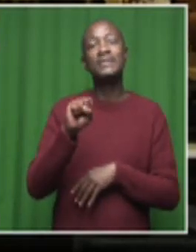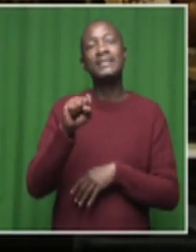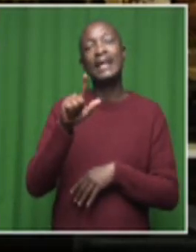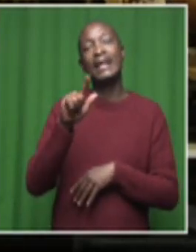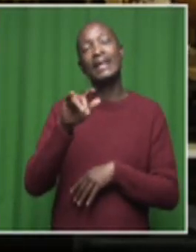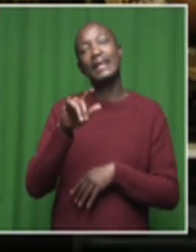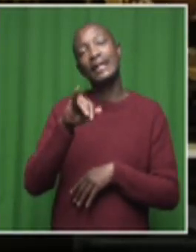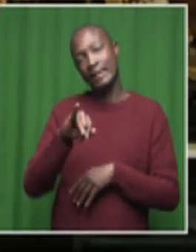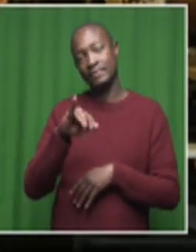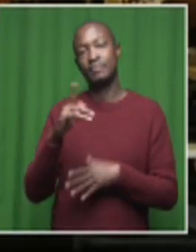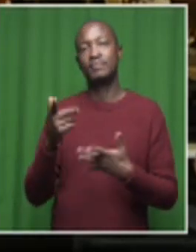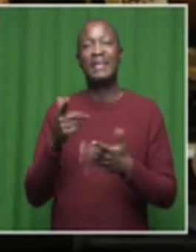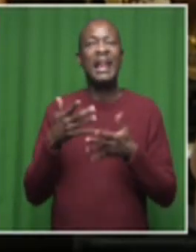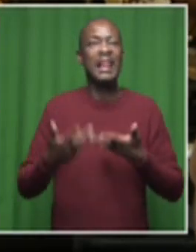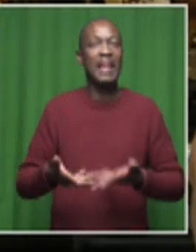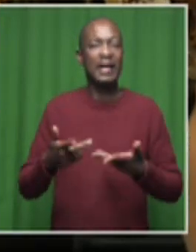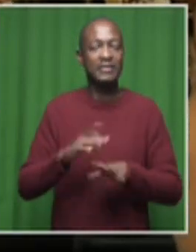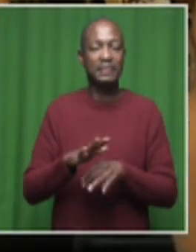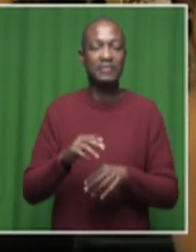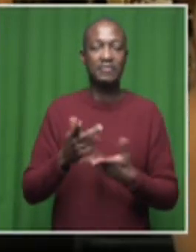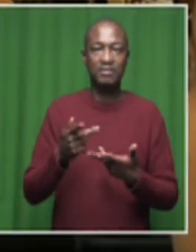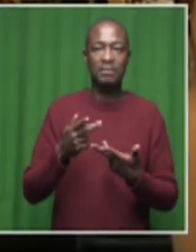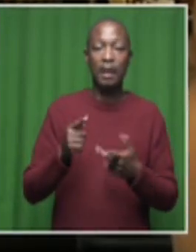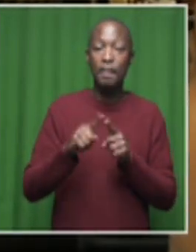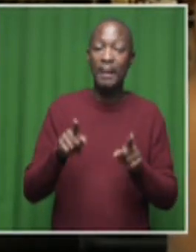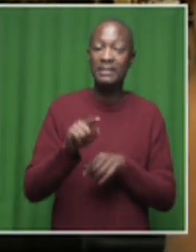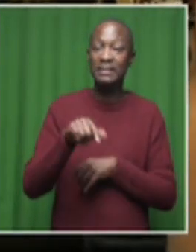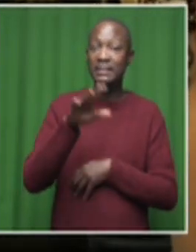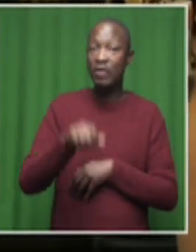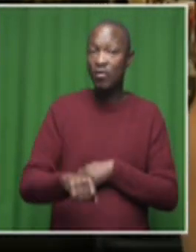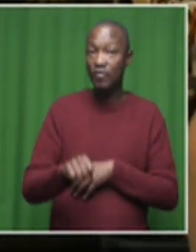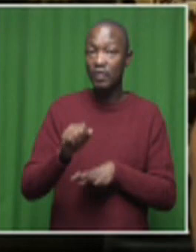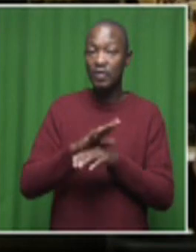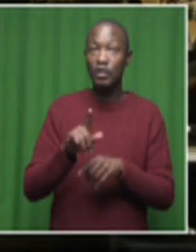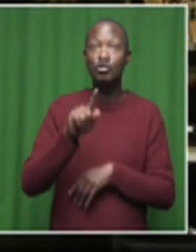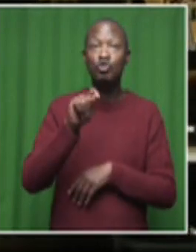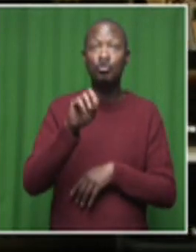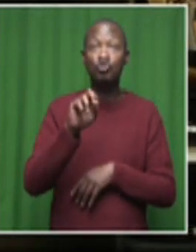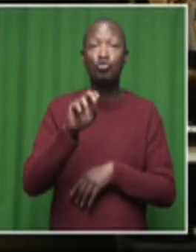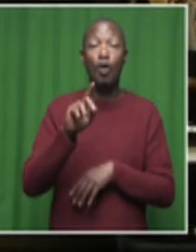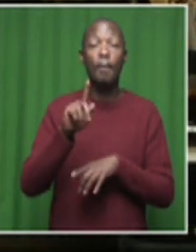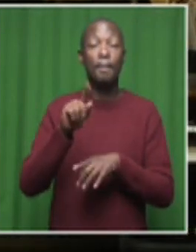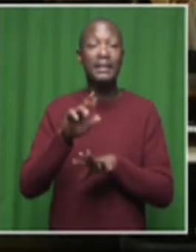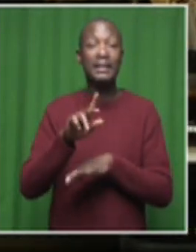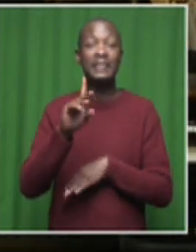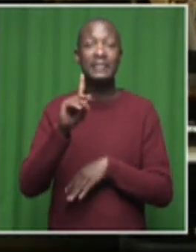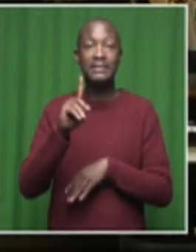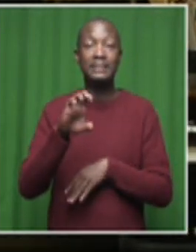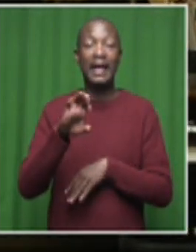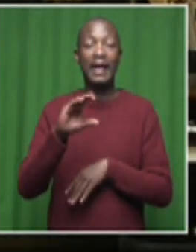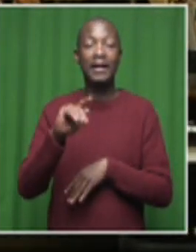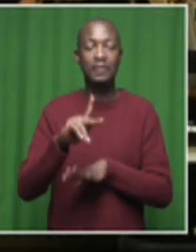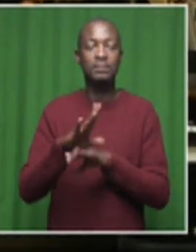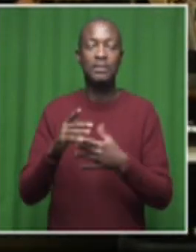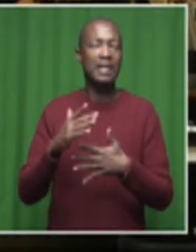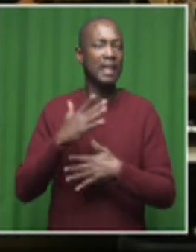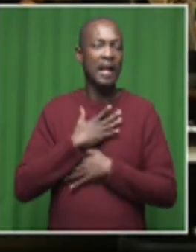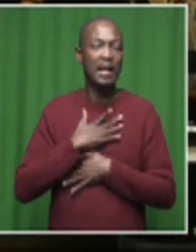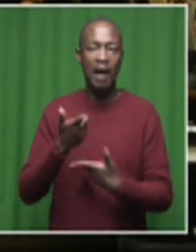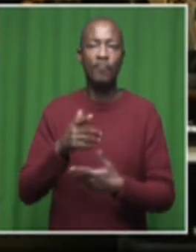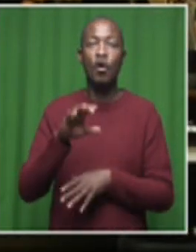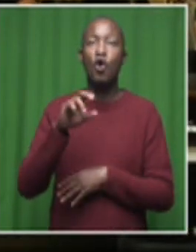liked number one product everywhere else. But in South Africa, Top Deck is actually the number one flavor in Cadbury Dairy Milk. And they love whole